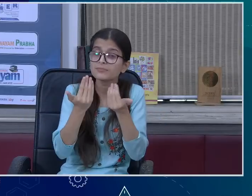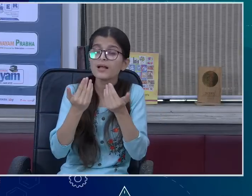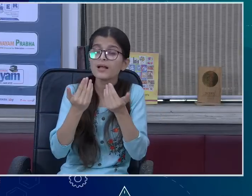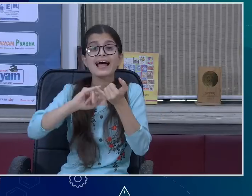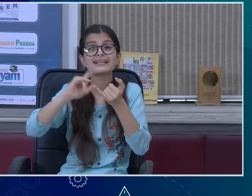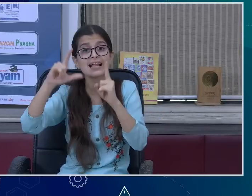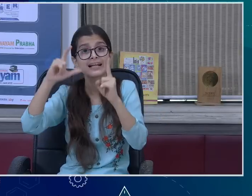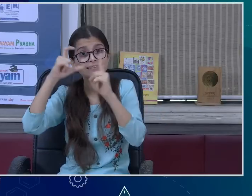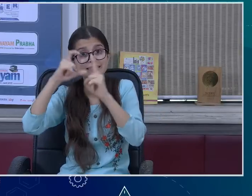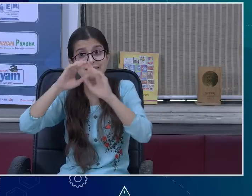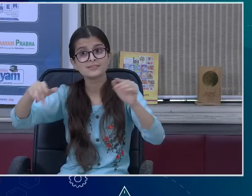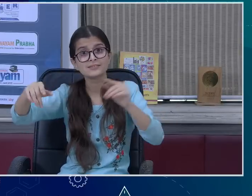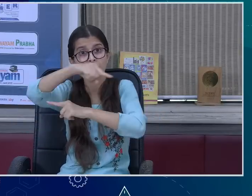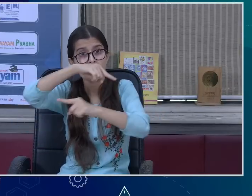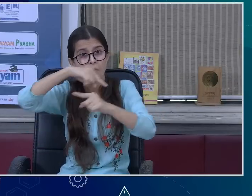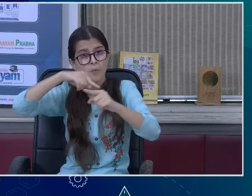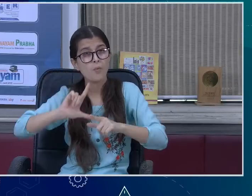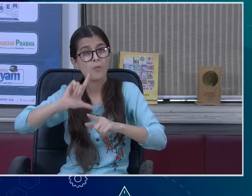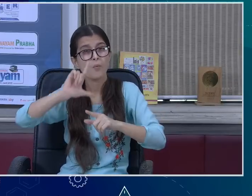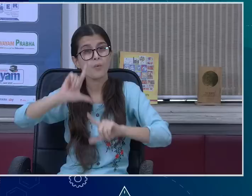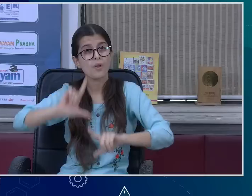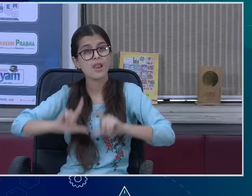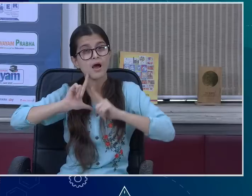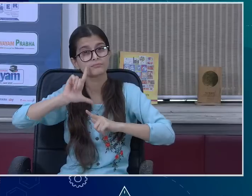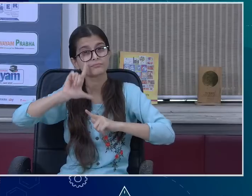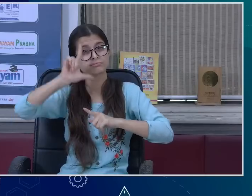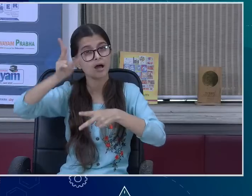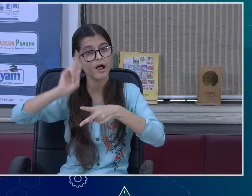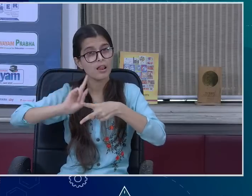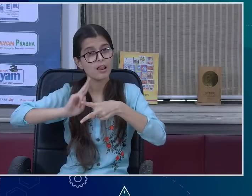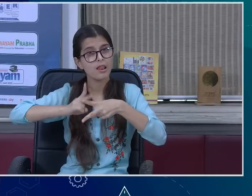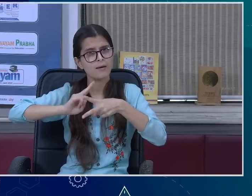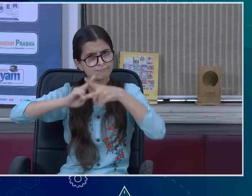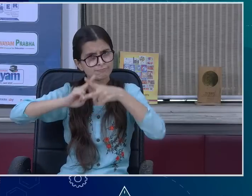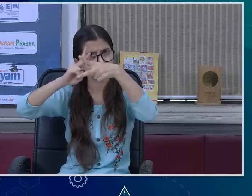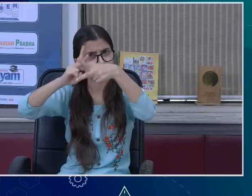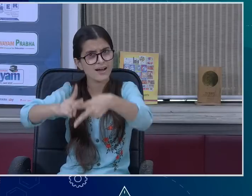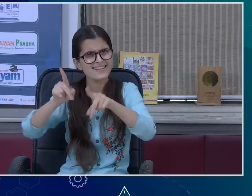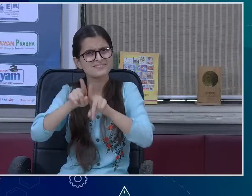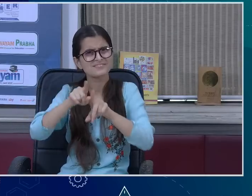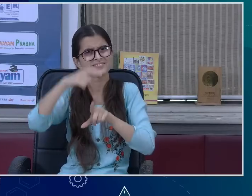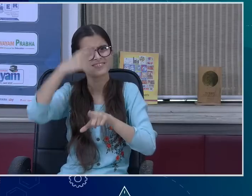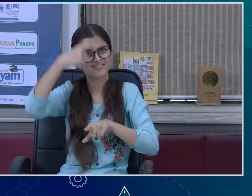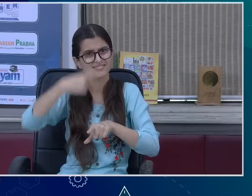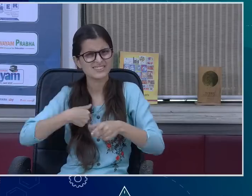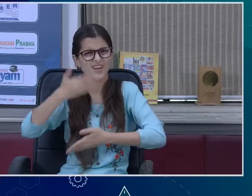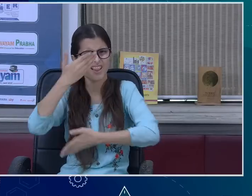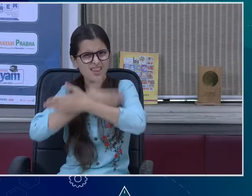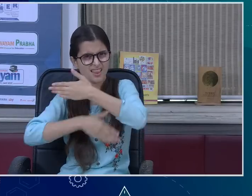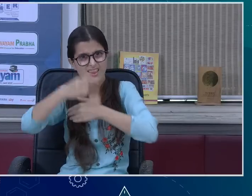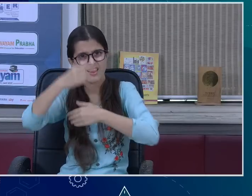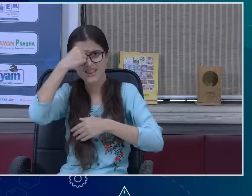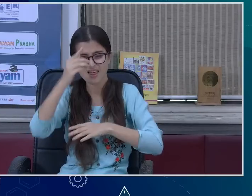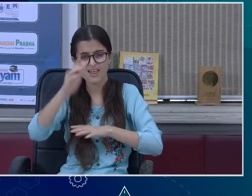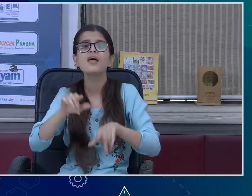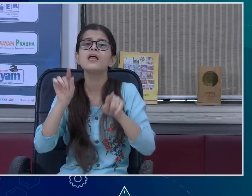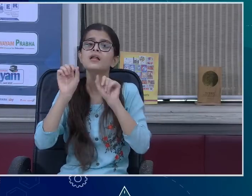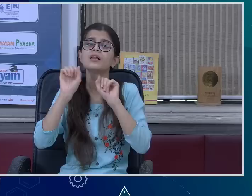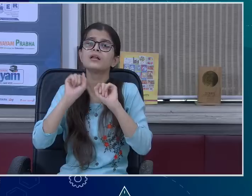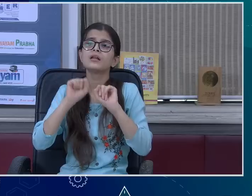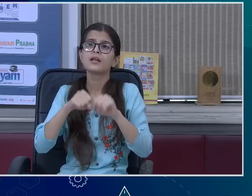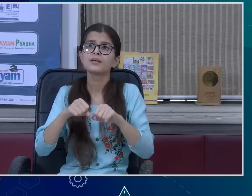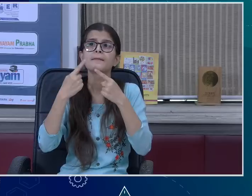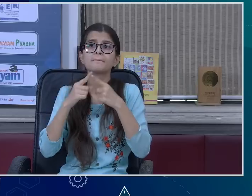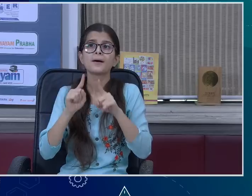a lifelong situation wherein an individual will face, but you can definitely develop